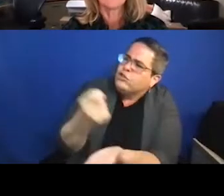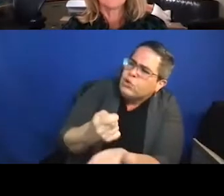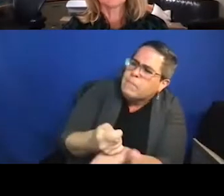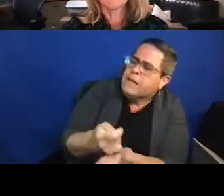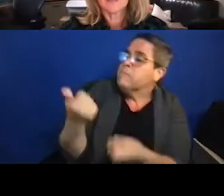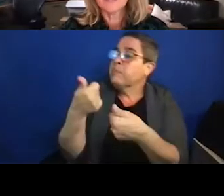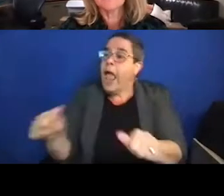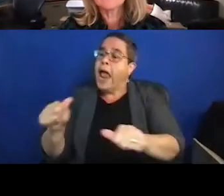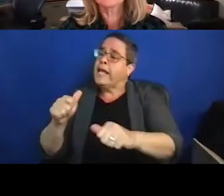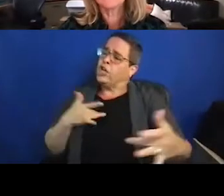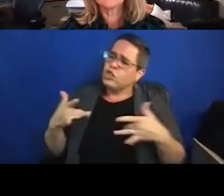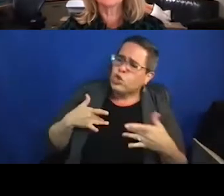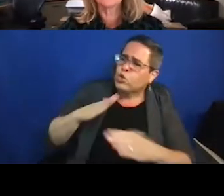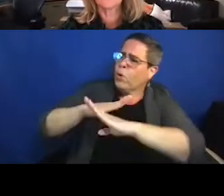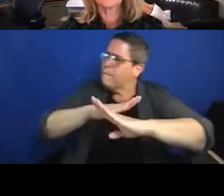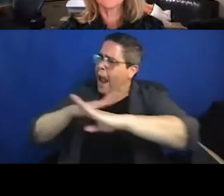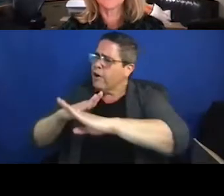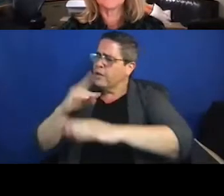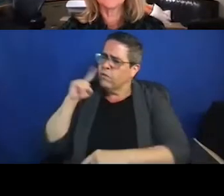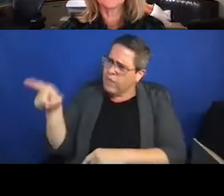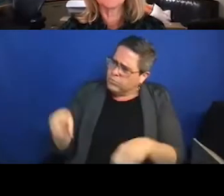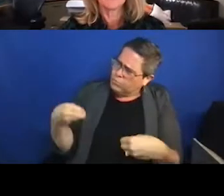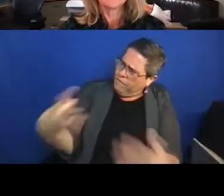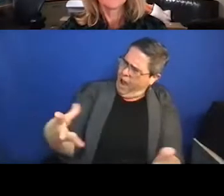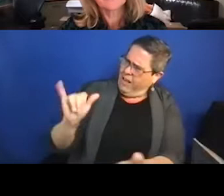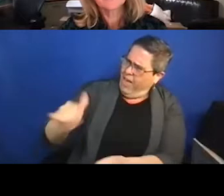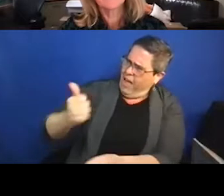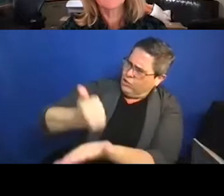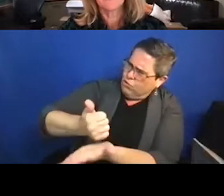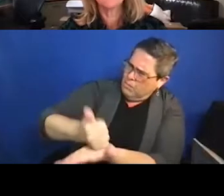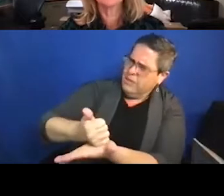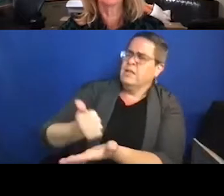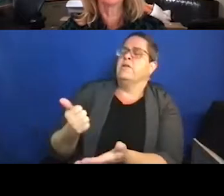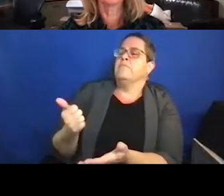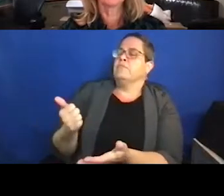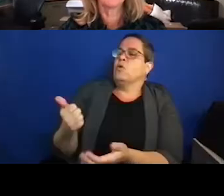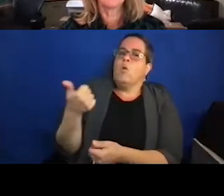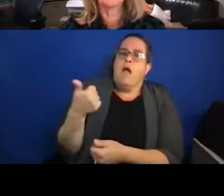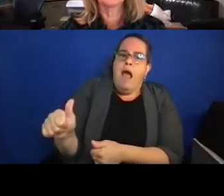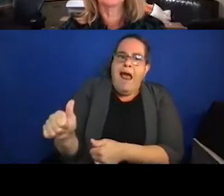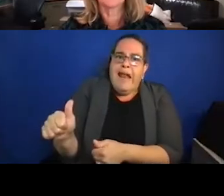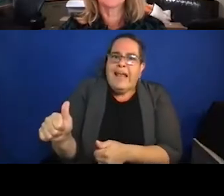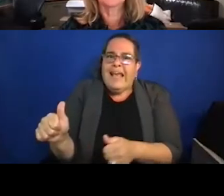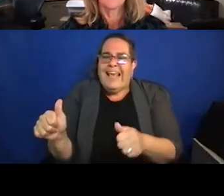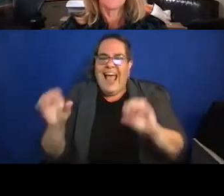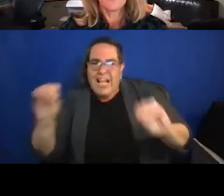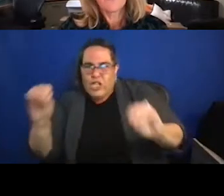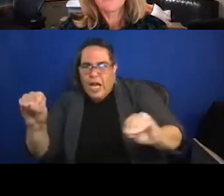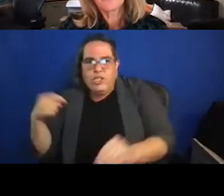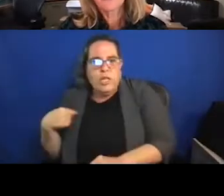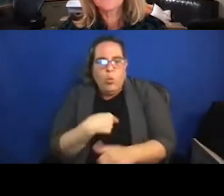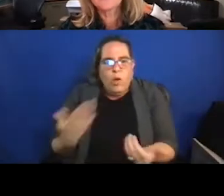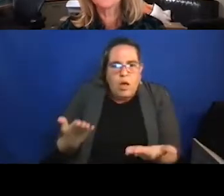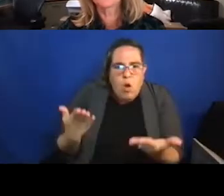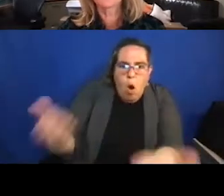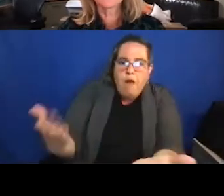treatment, and providing basically individualized education. So we tested whether that would improve abstinence rates, whether